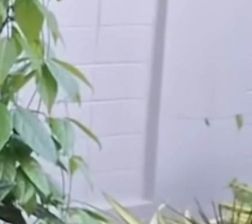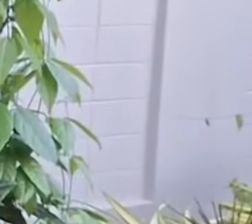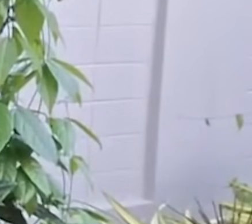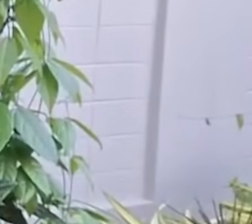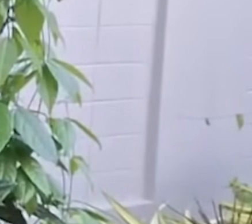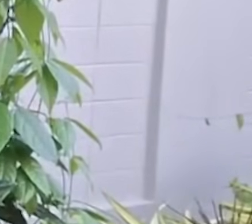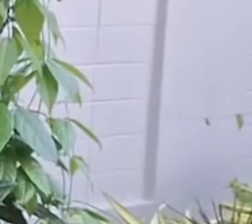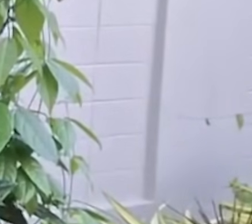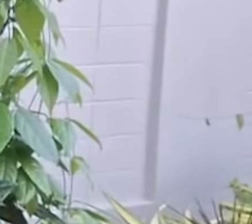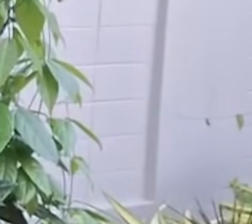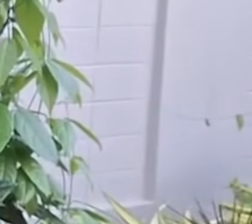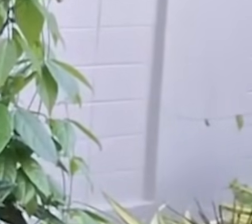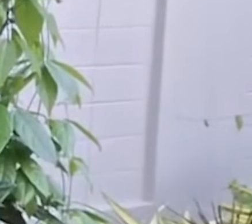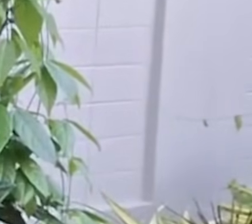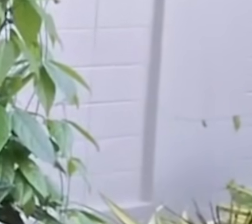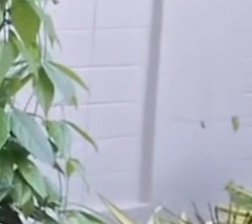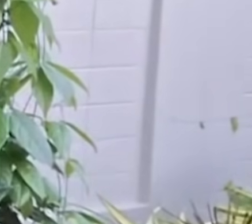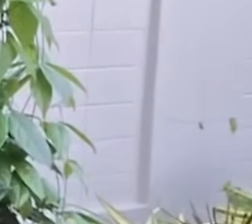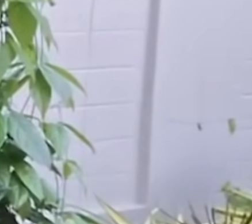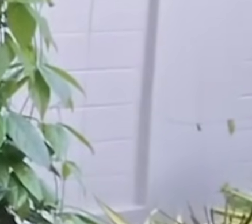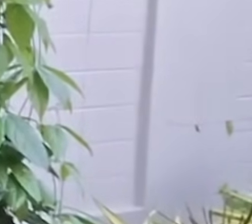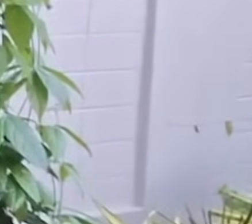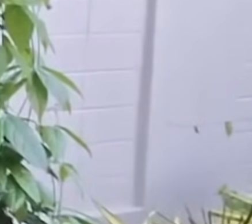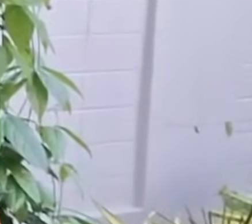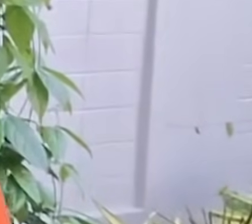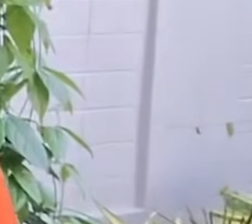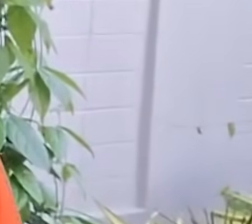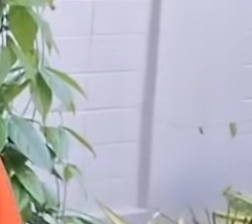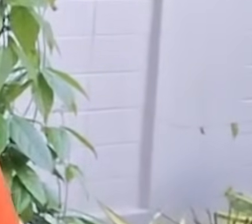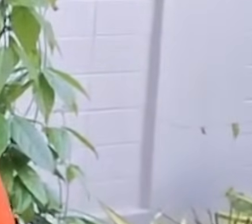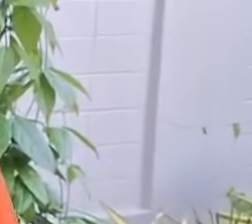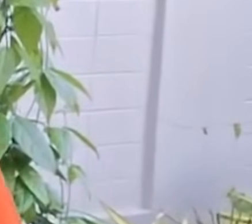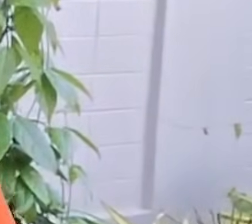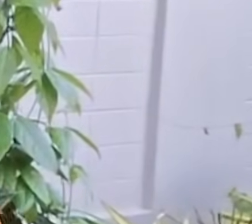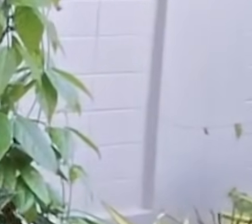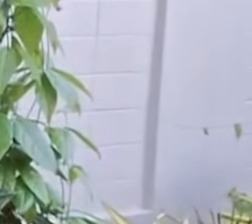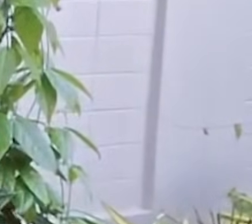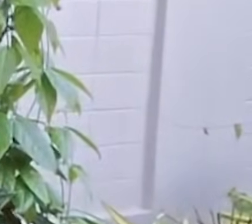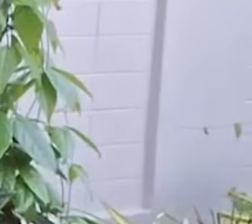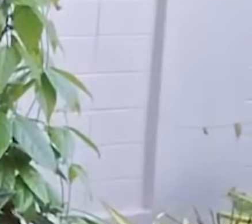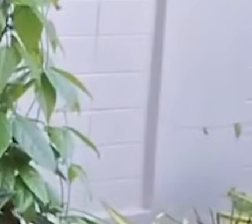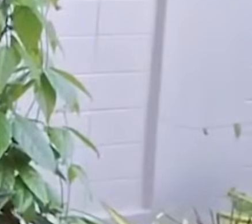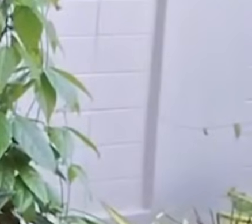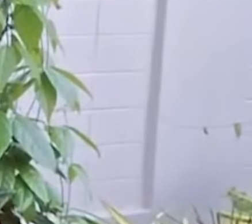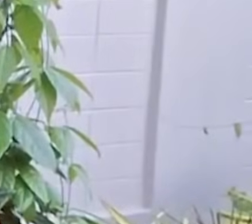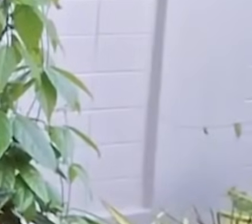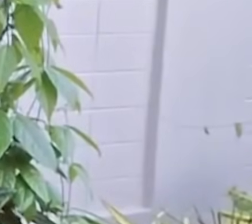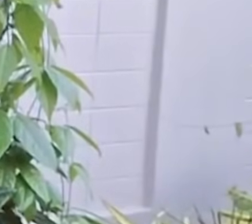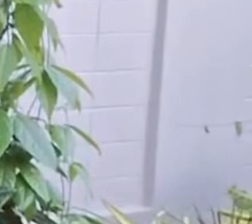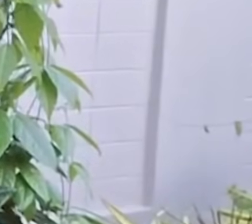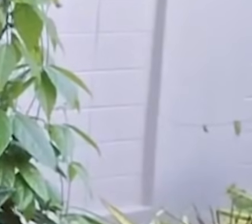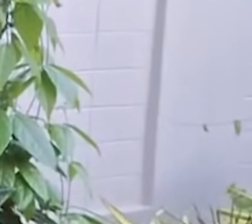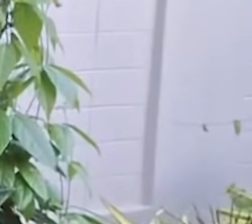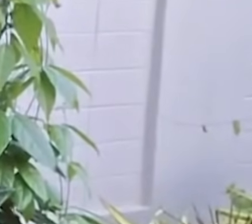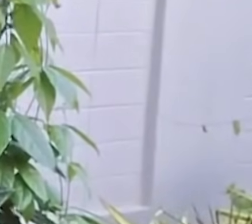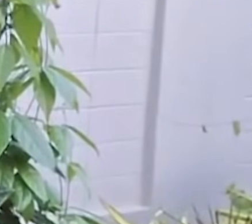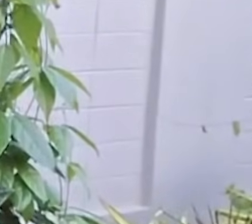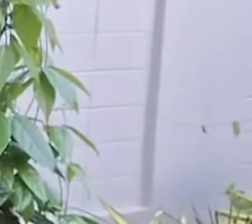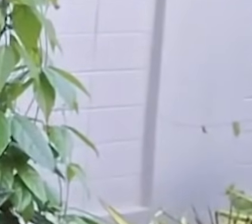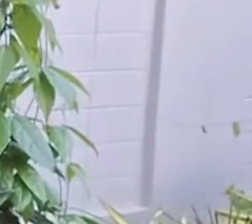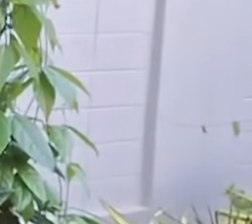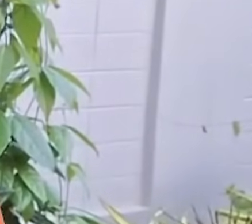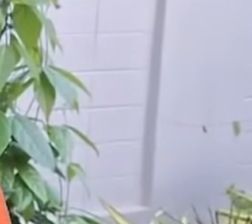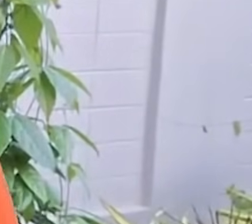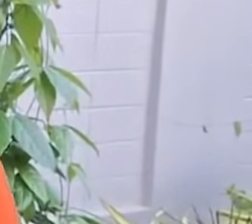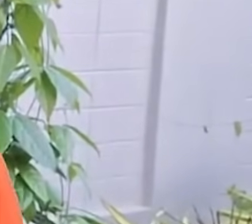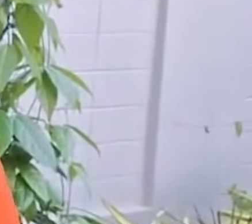trainer, Mr. Peter Neer, and former ICC international umpire,